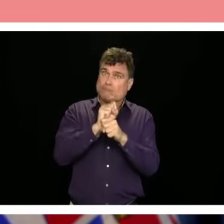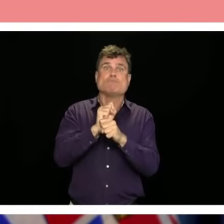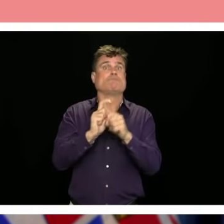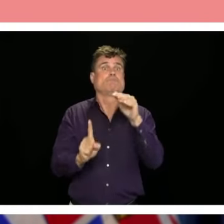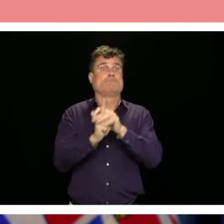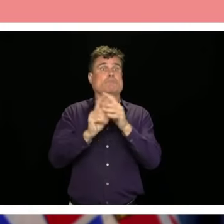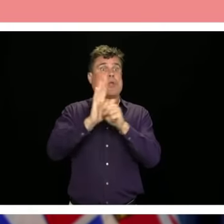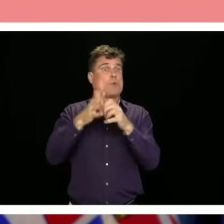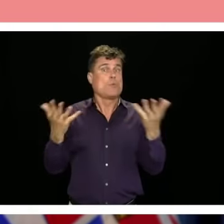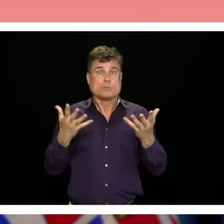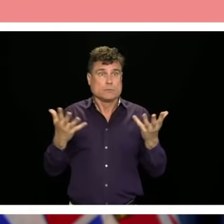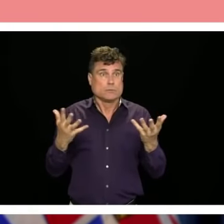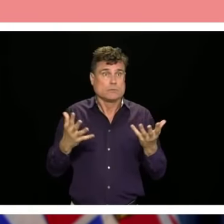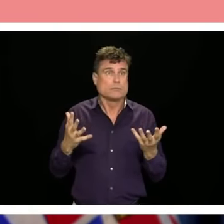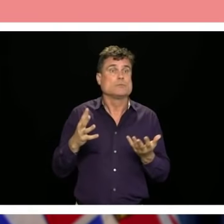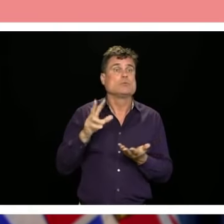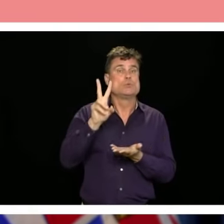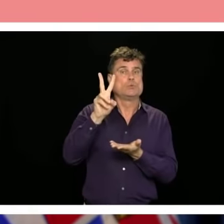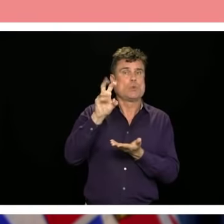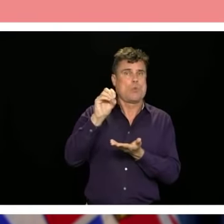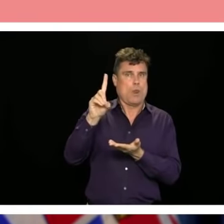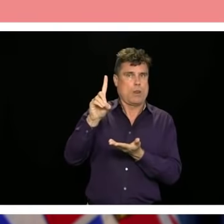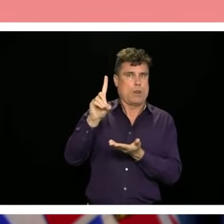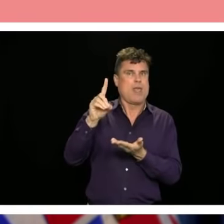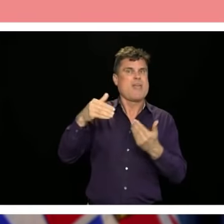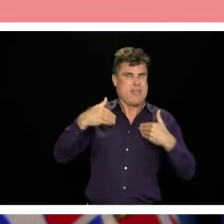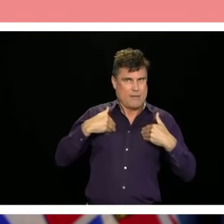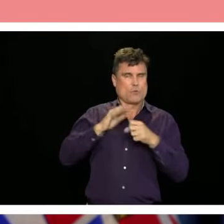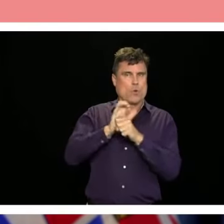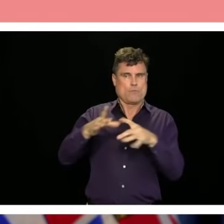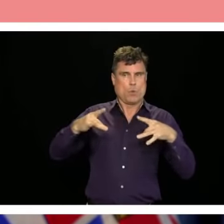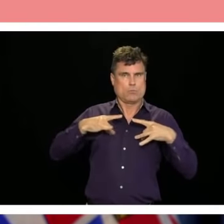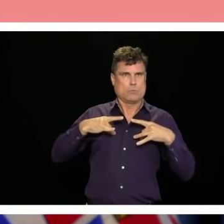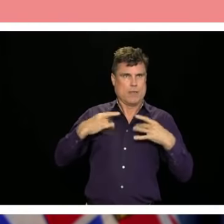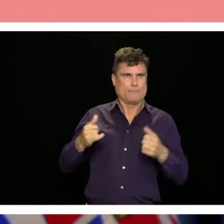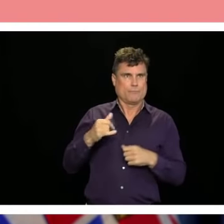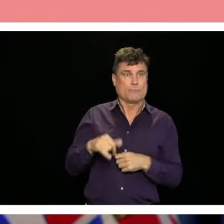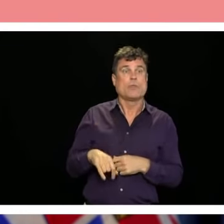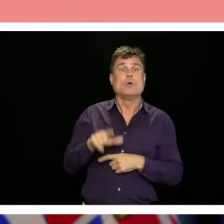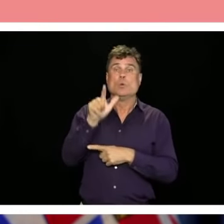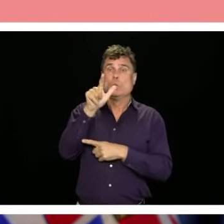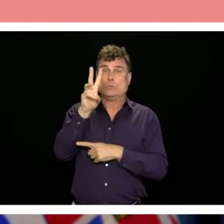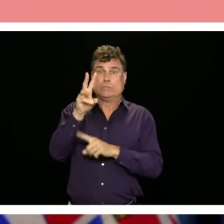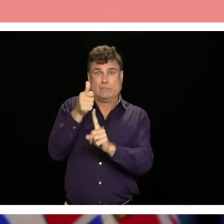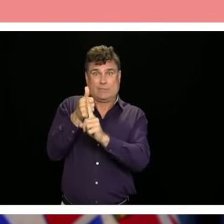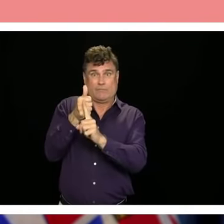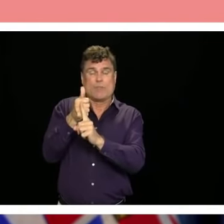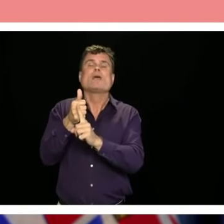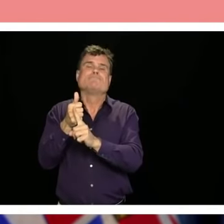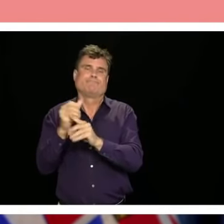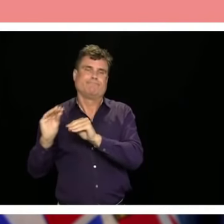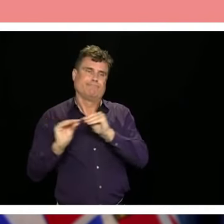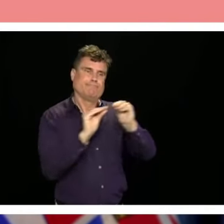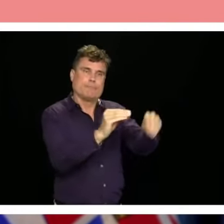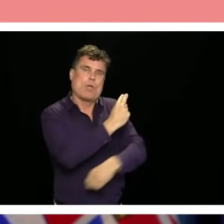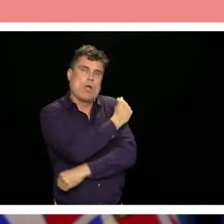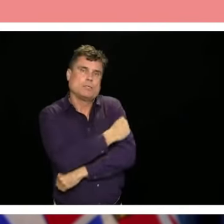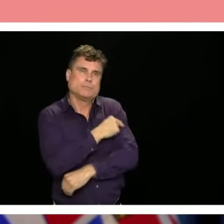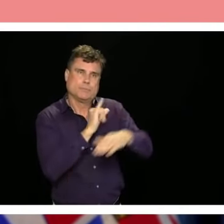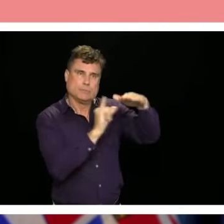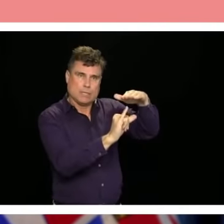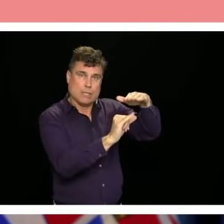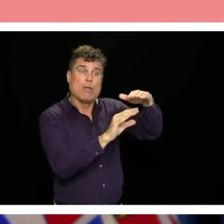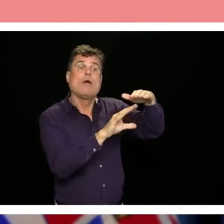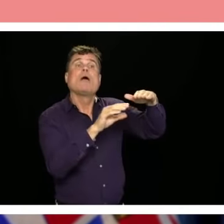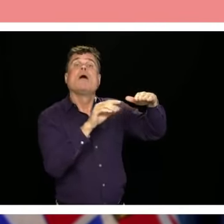are hospitalized, six of whom are in critical care or ICU. And another positive note today, we have no new deaths